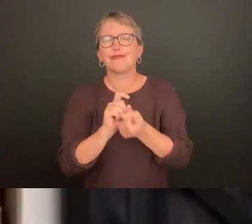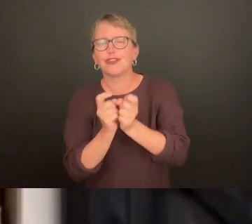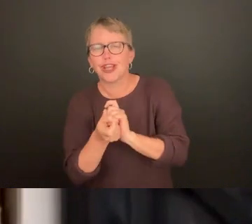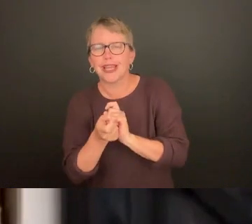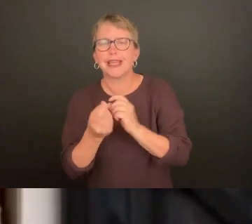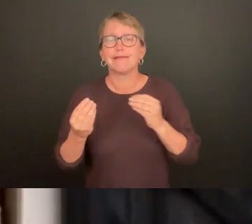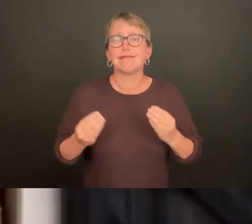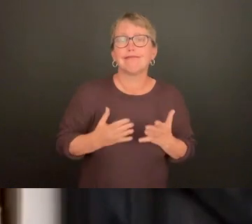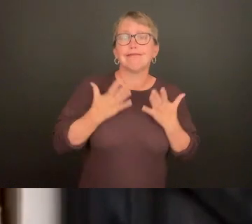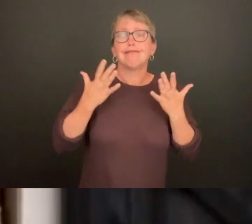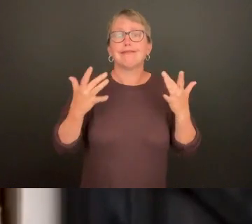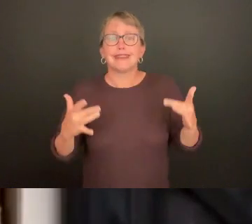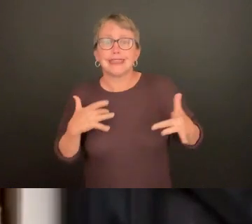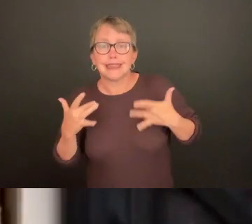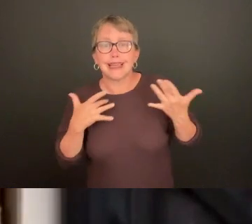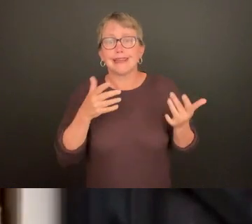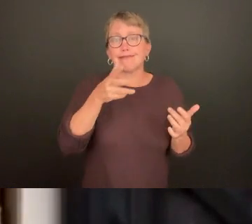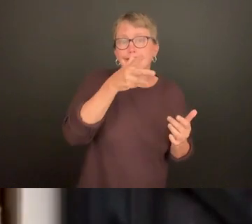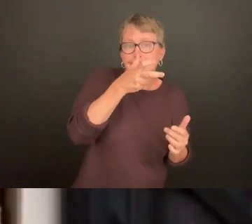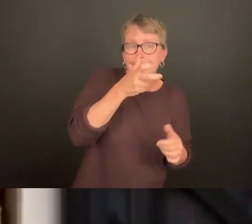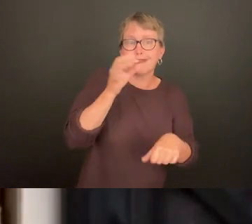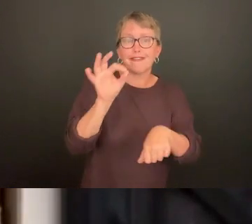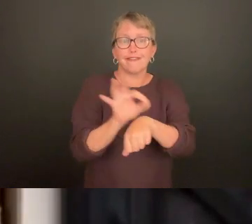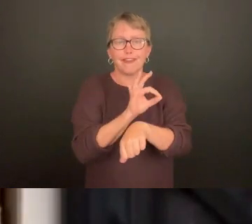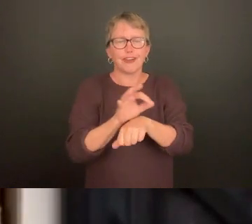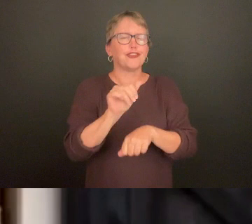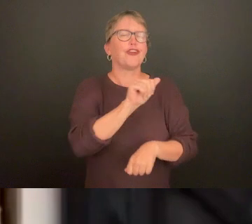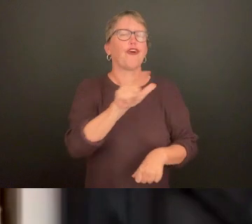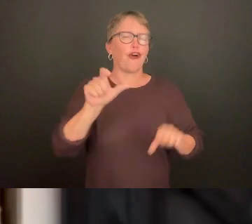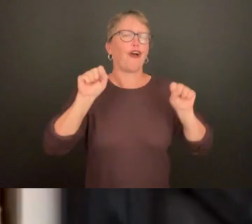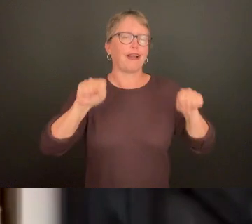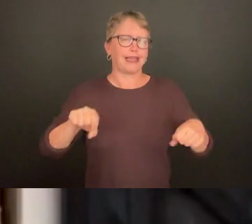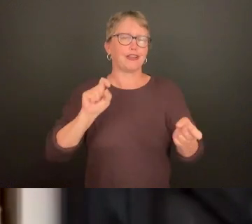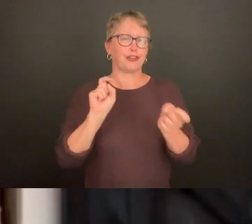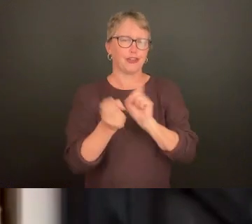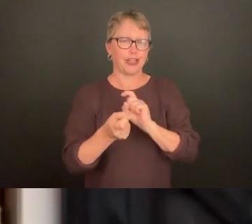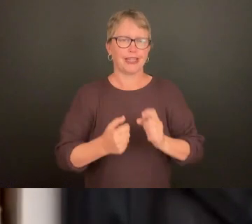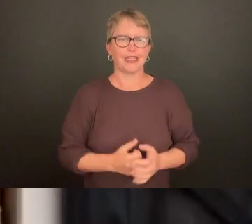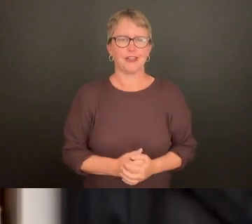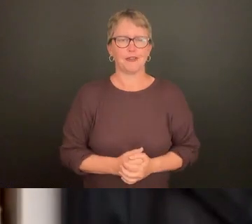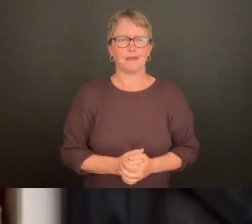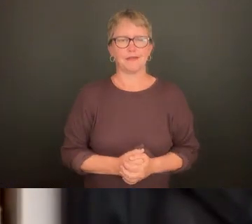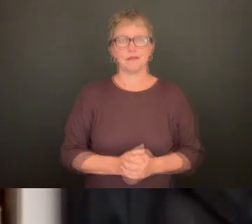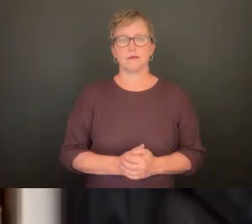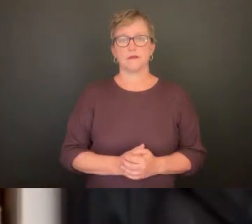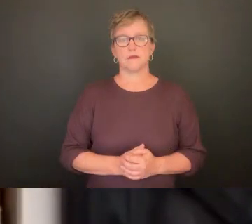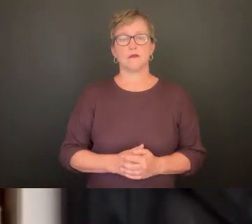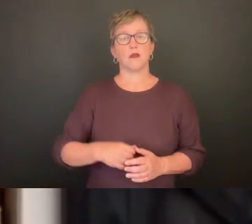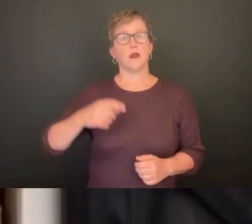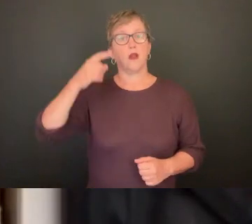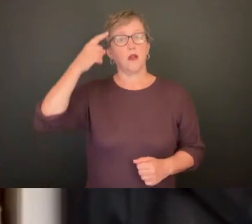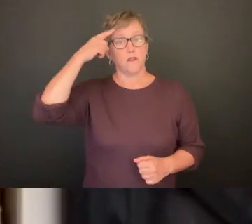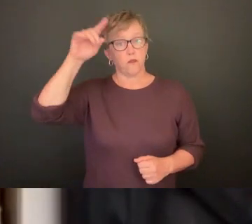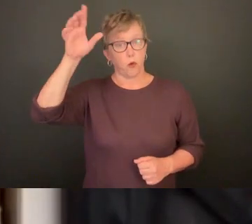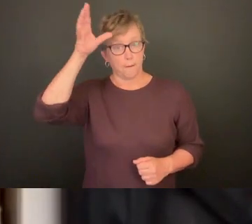in sex and spinal cord injury on this artificial intelligence called ChatGPT.